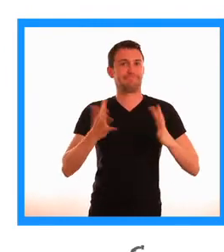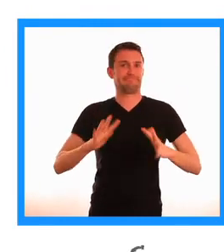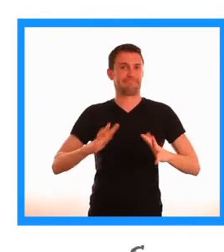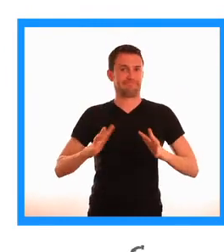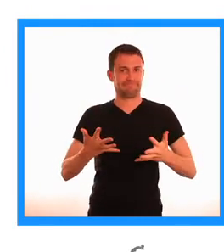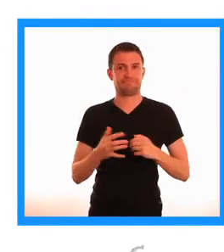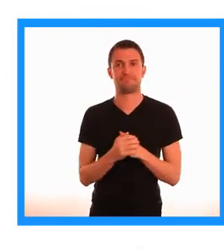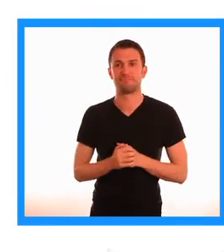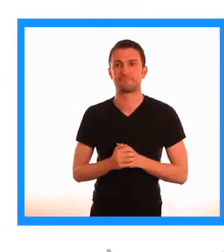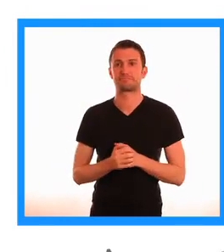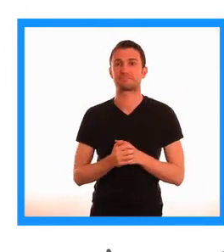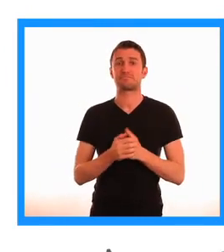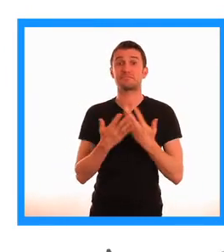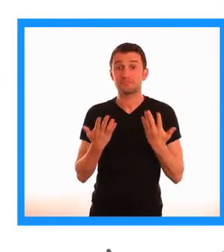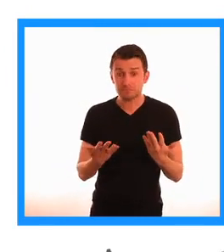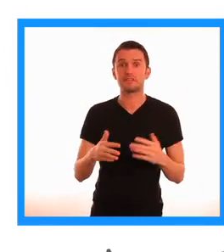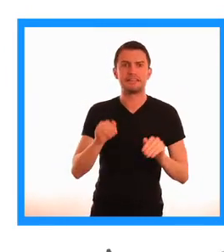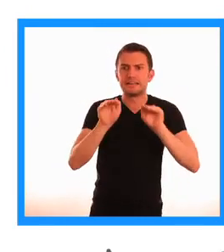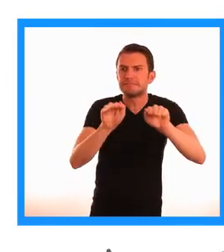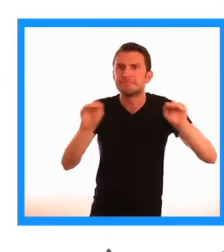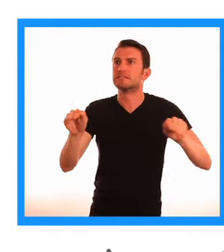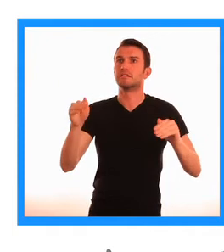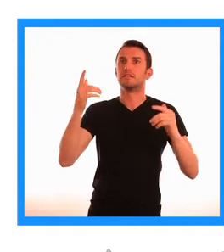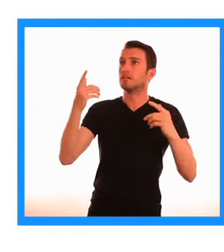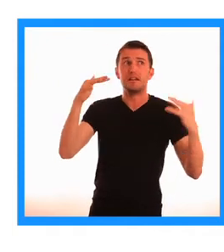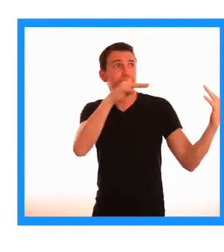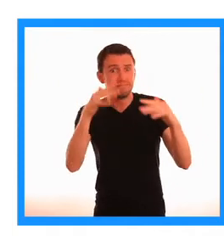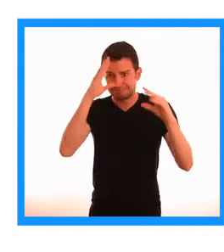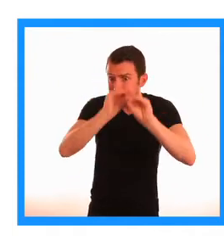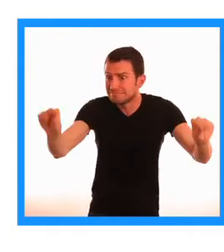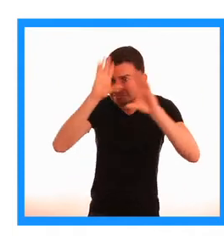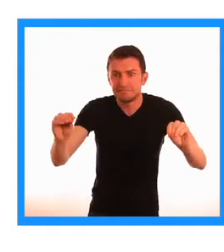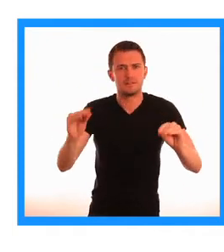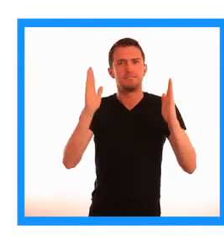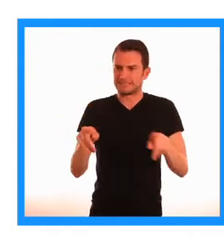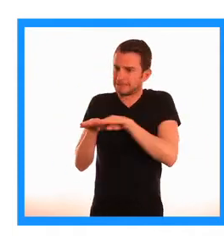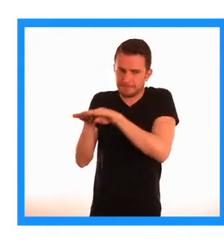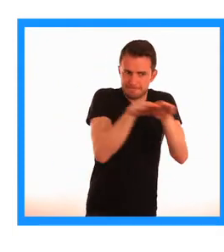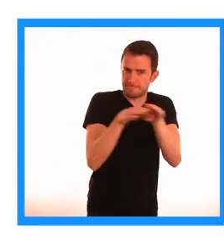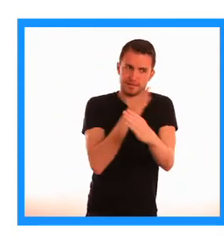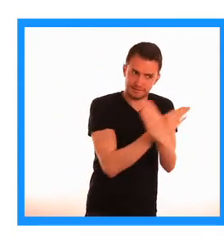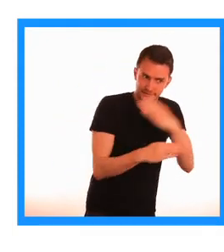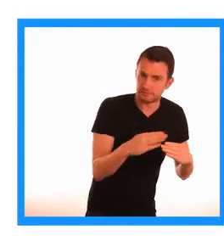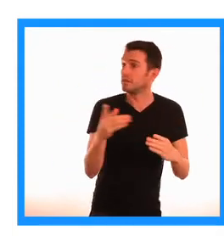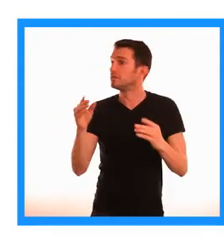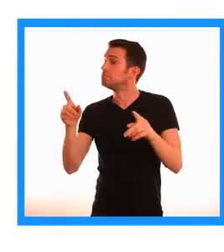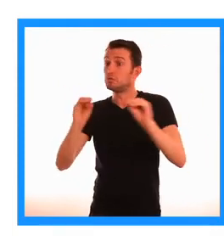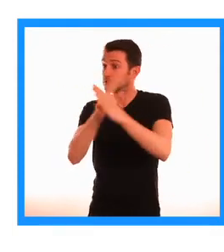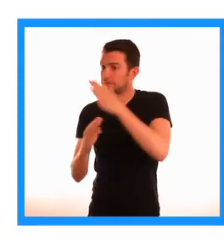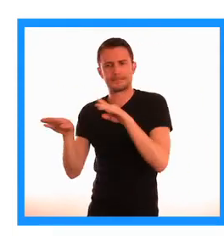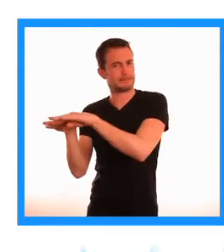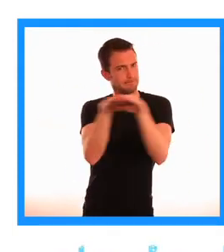health services break down and malnutrition that develops when food becomes scarce. Extra care is needed to ensure that children with disabilities are